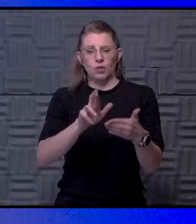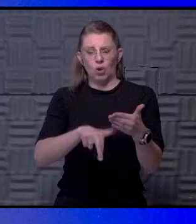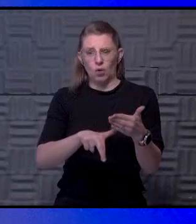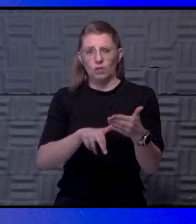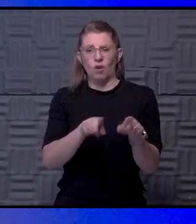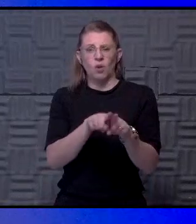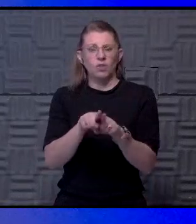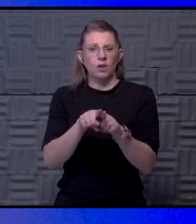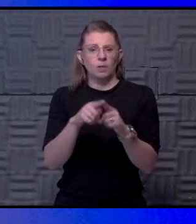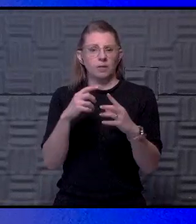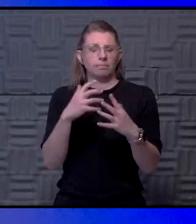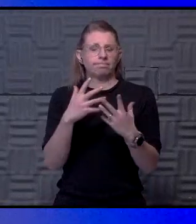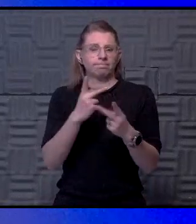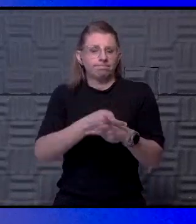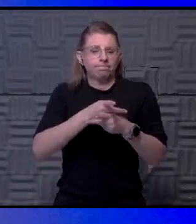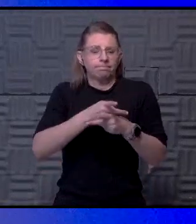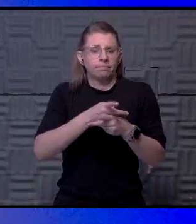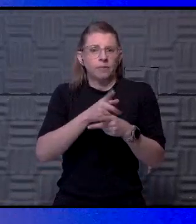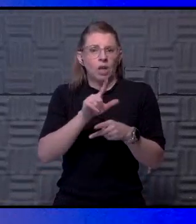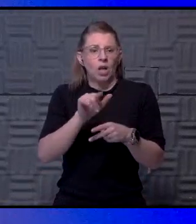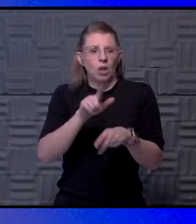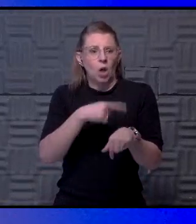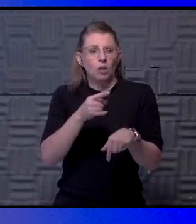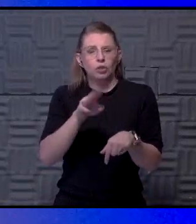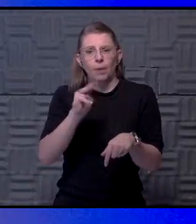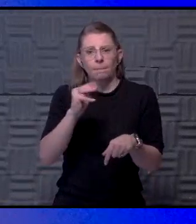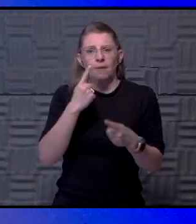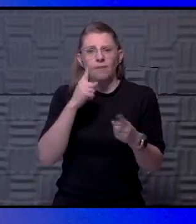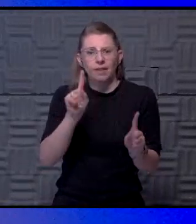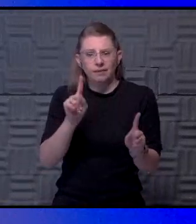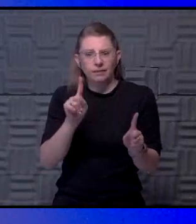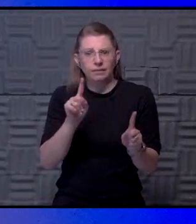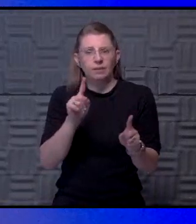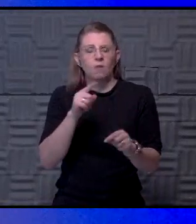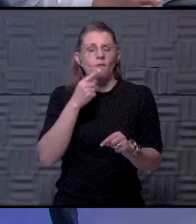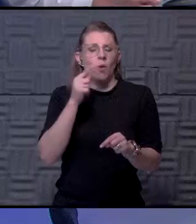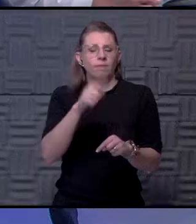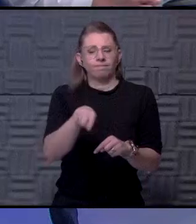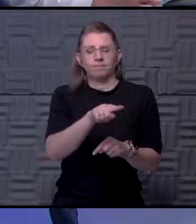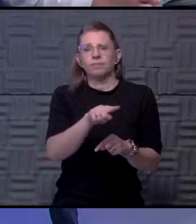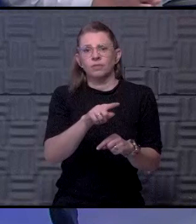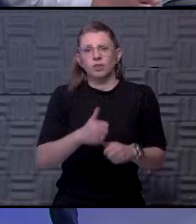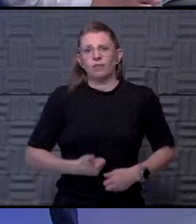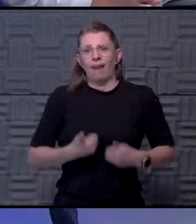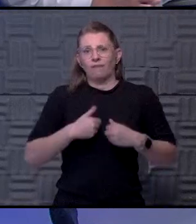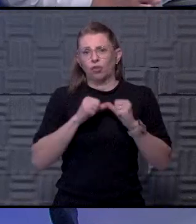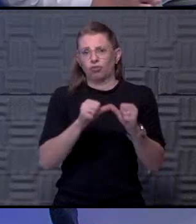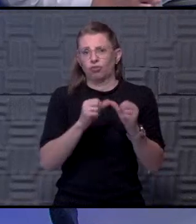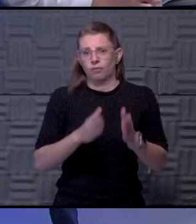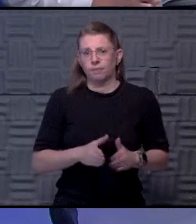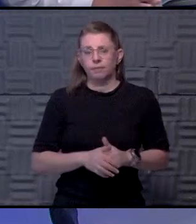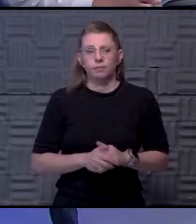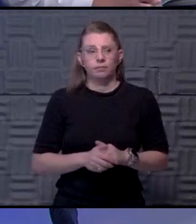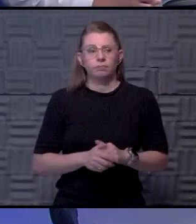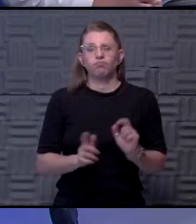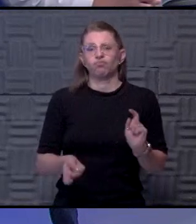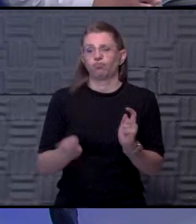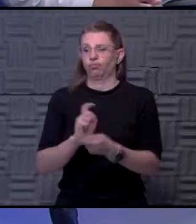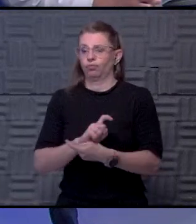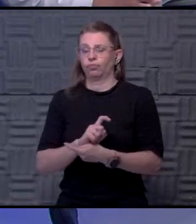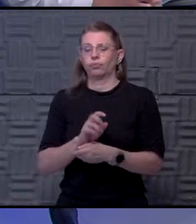importantly, decrease long-term effects of treatment for these long-term survivors. Yeah, that's a big deal. Yep. All right, so let's switch gears just a little